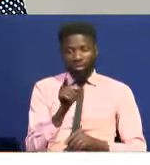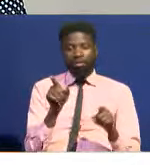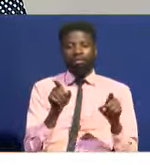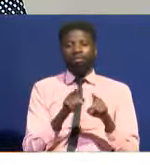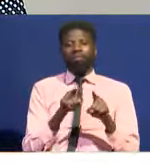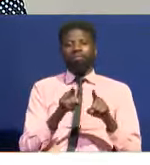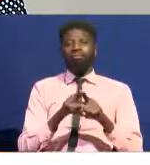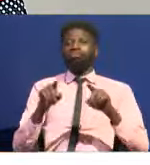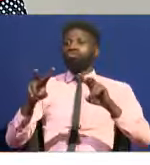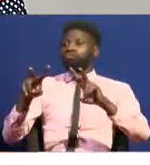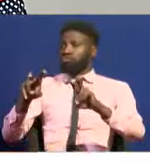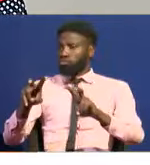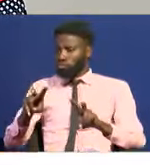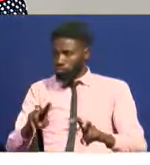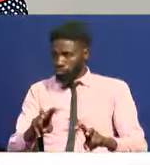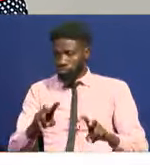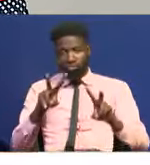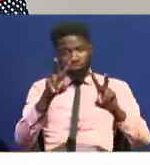on